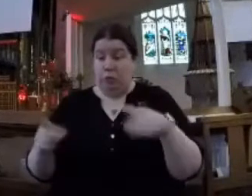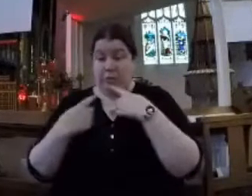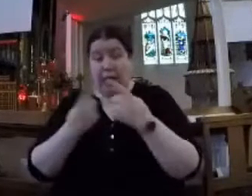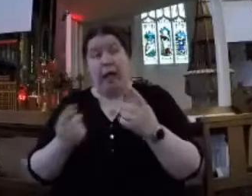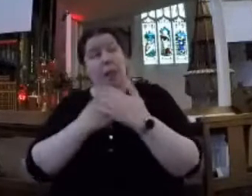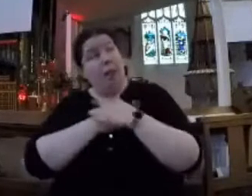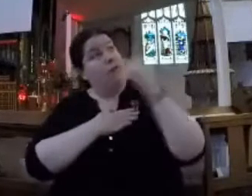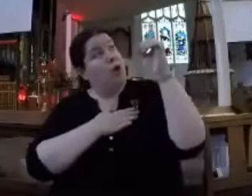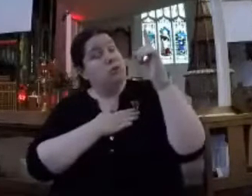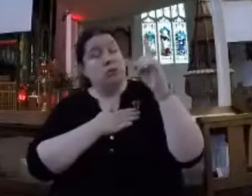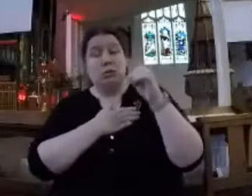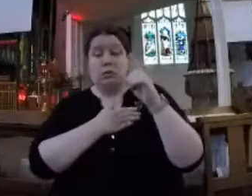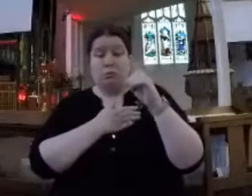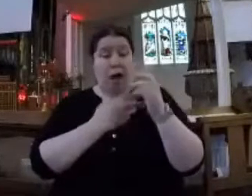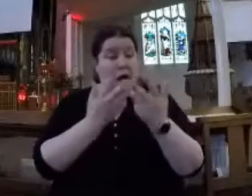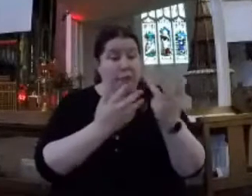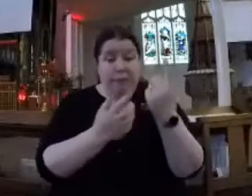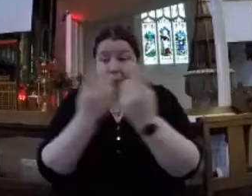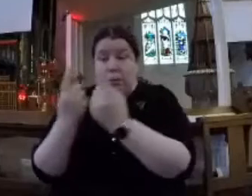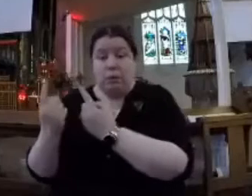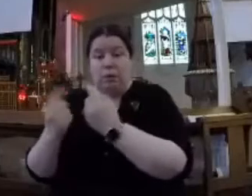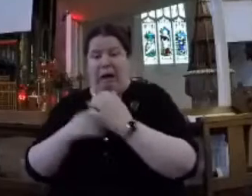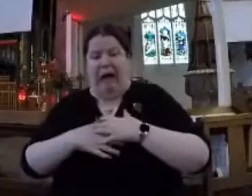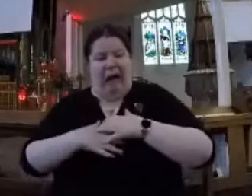God yet hates a brother or sister is a liar.